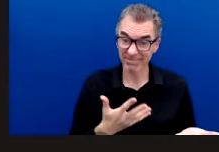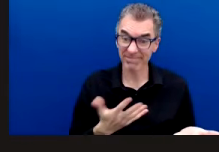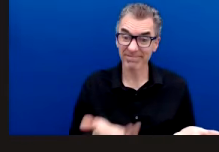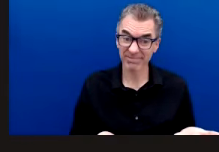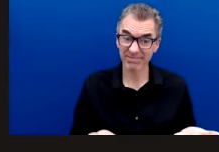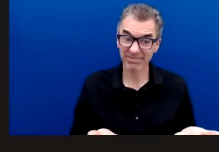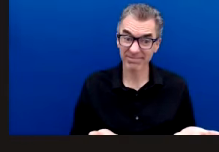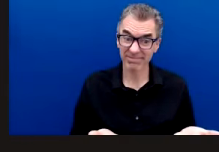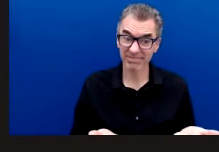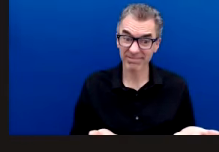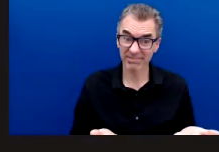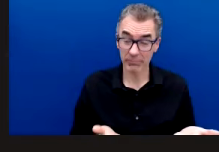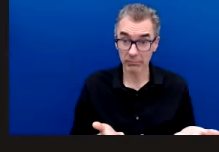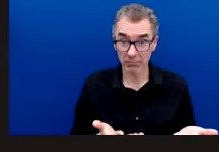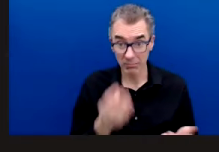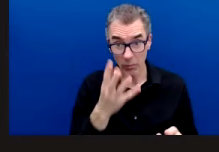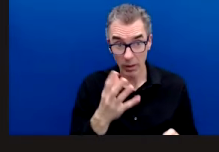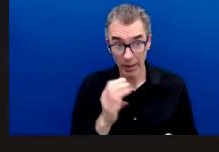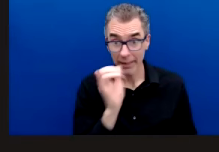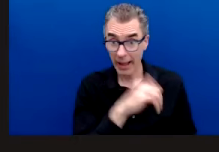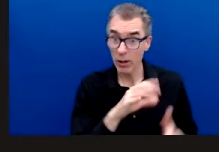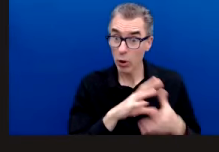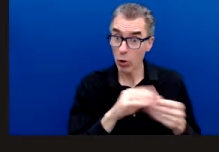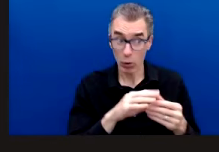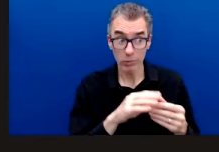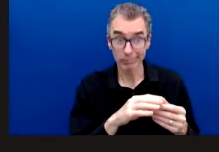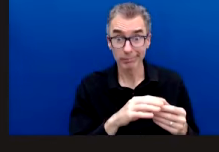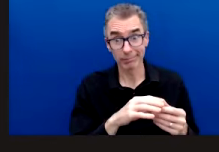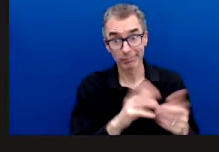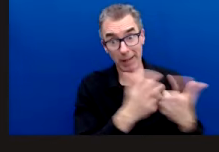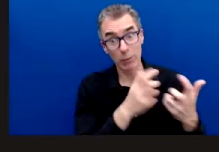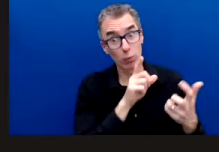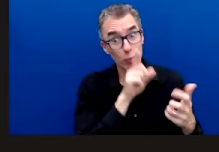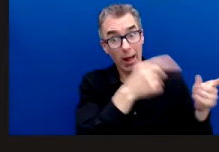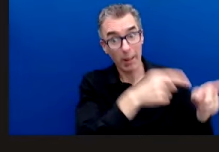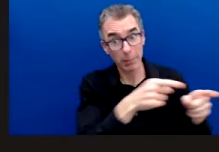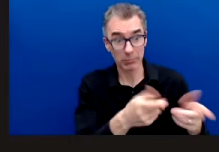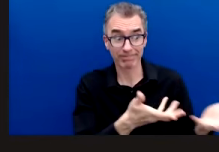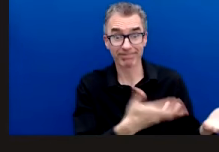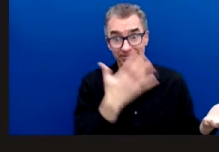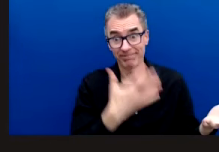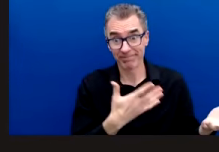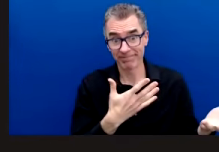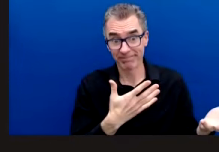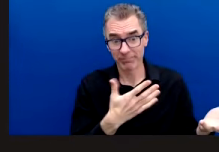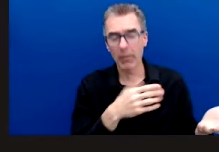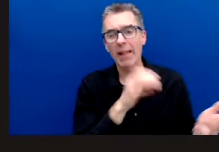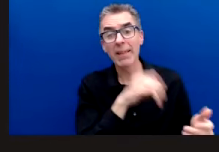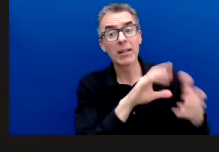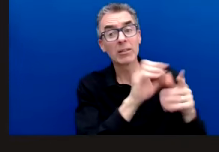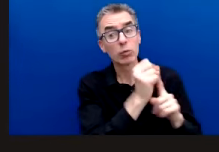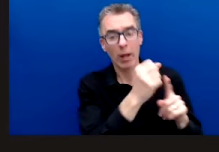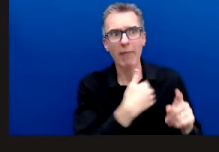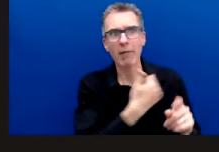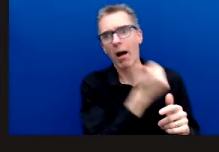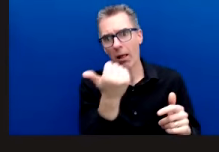these are actually all cases that we have had. So this also is other issues as well. It's not